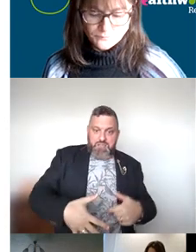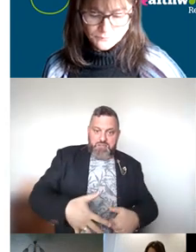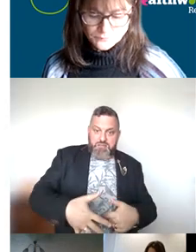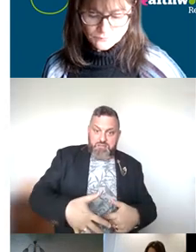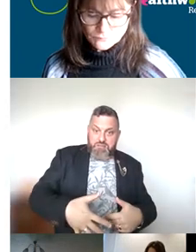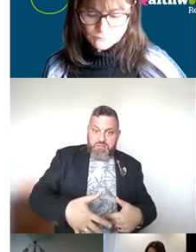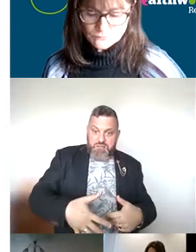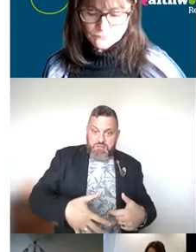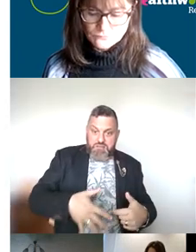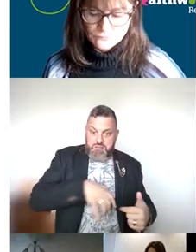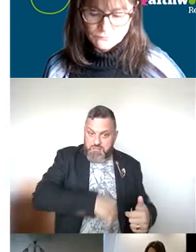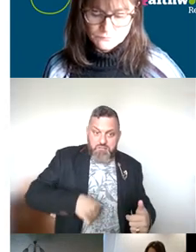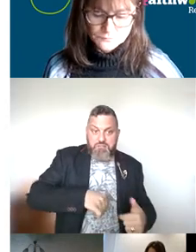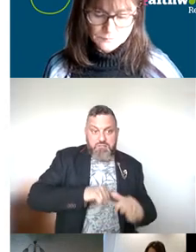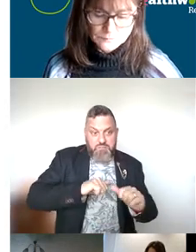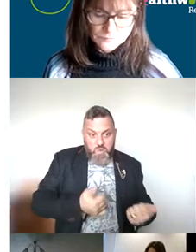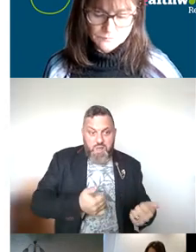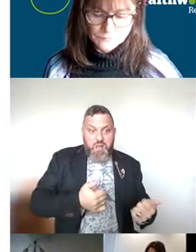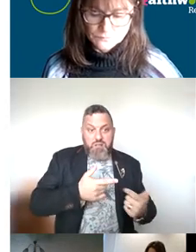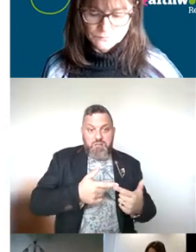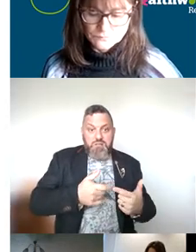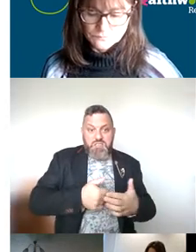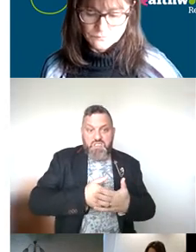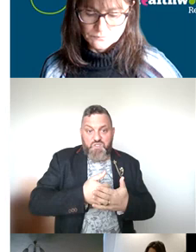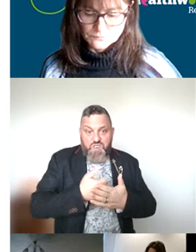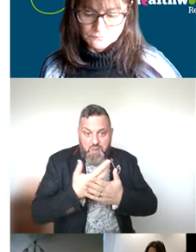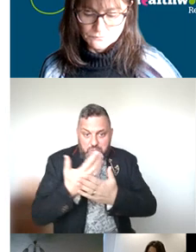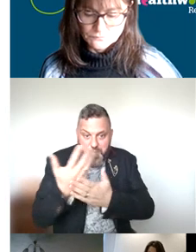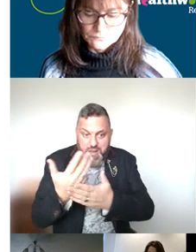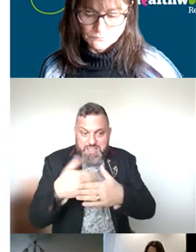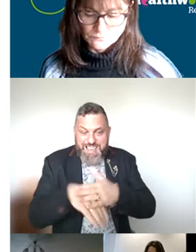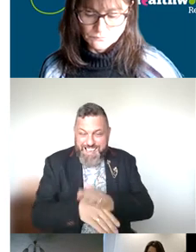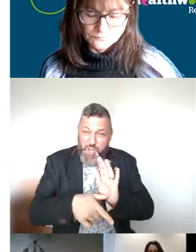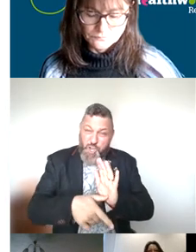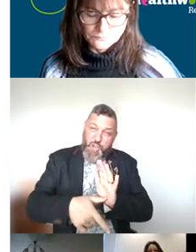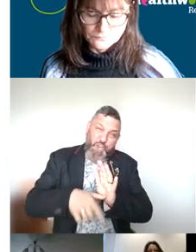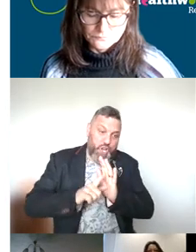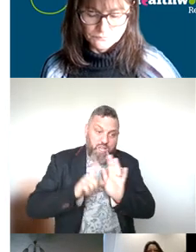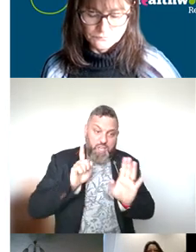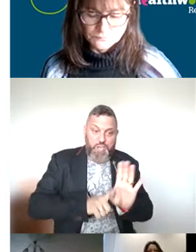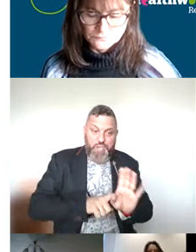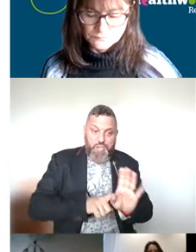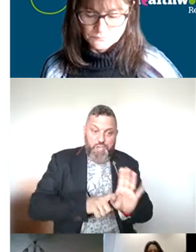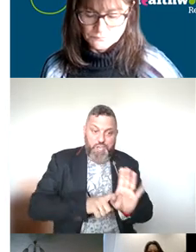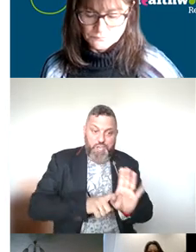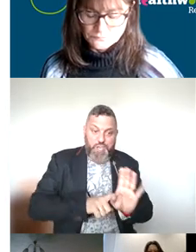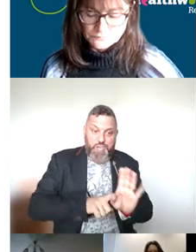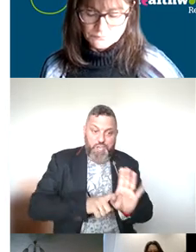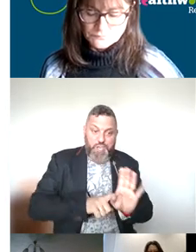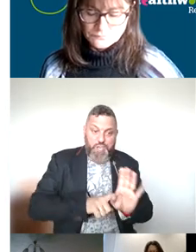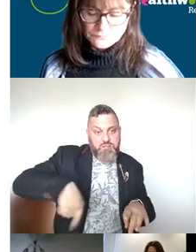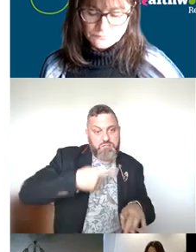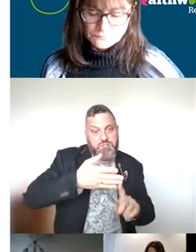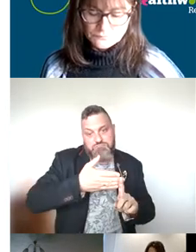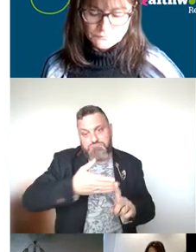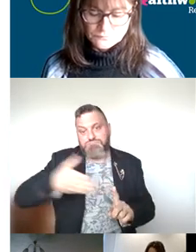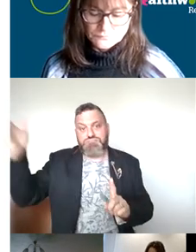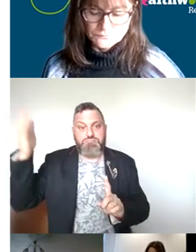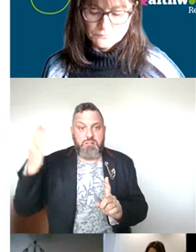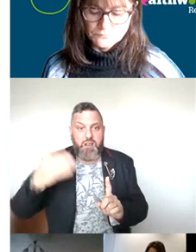and particularly in terms of some of the development that we have in our earliest years. So we have identified a